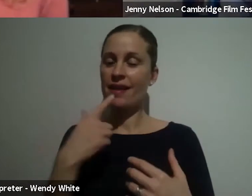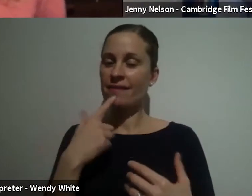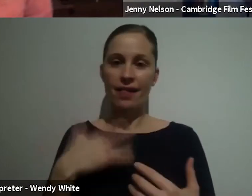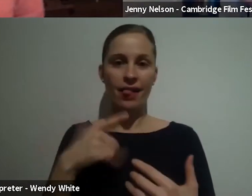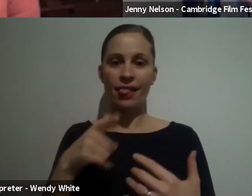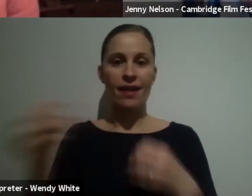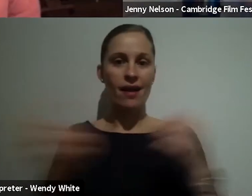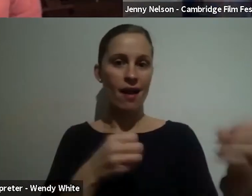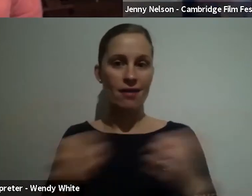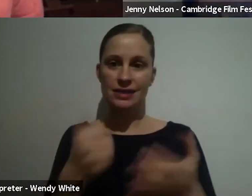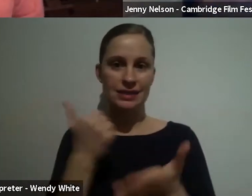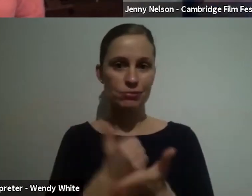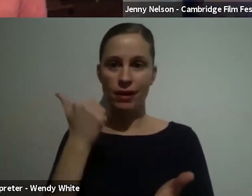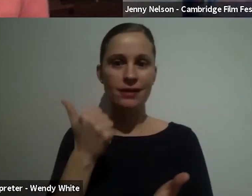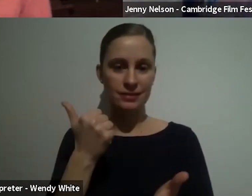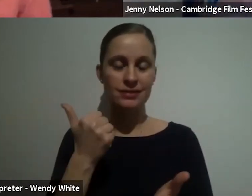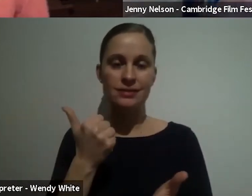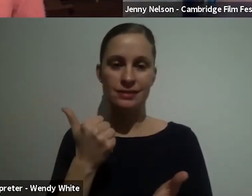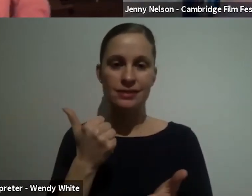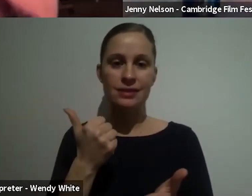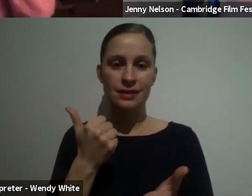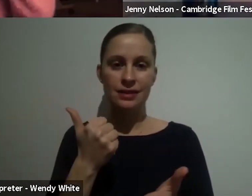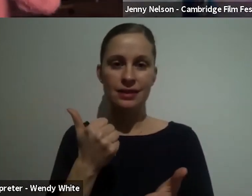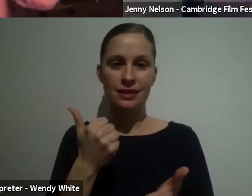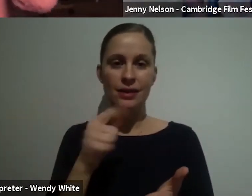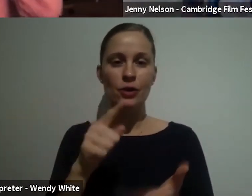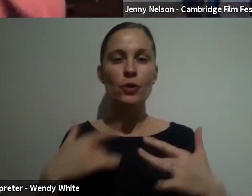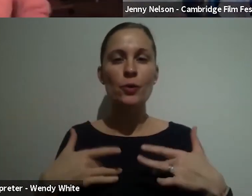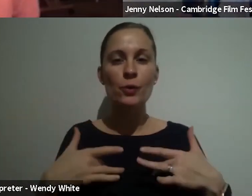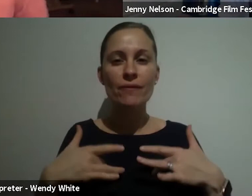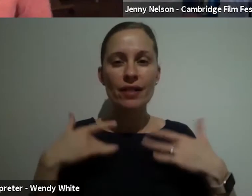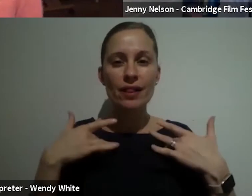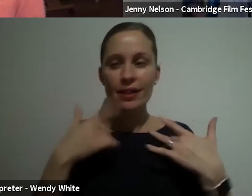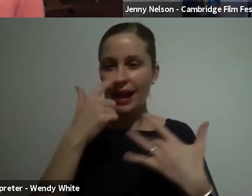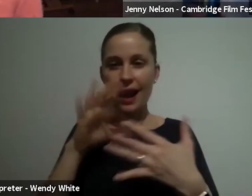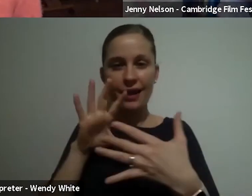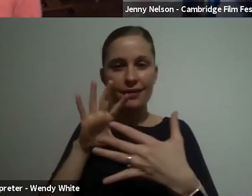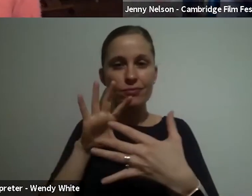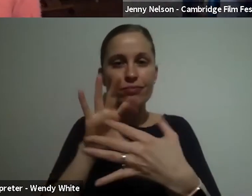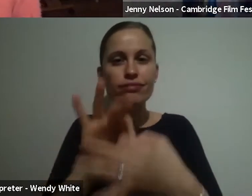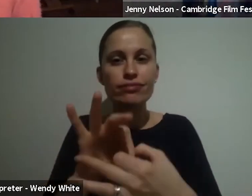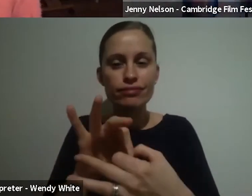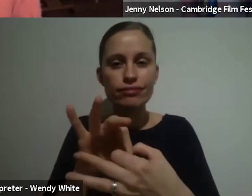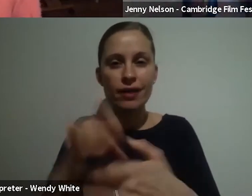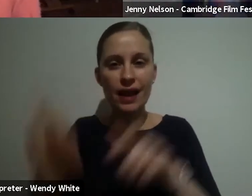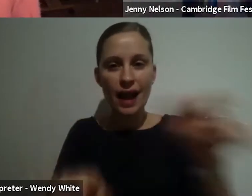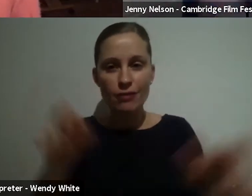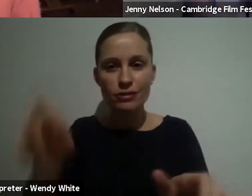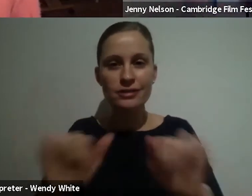So thank you for that. Because yeah, you feel like you know the characters and that friendship